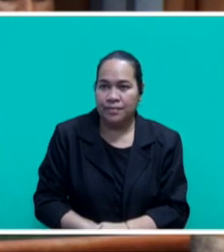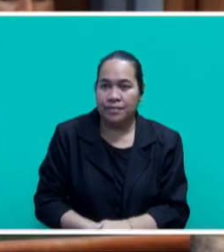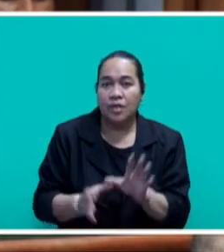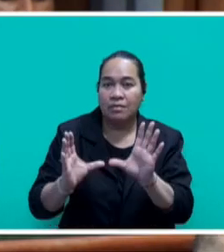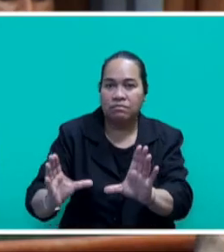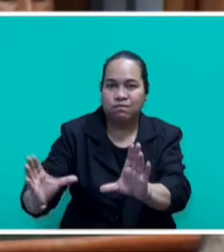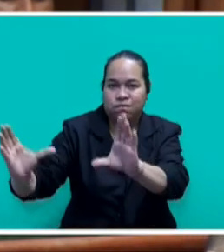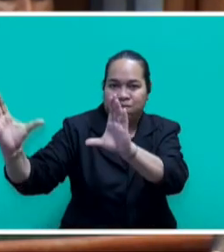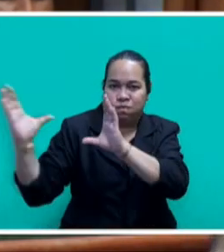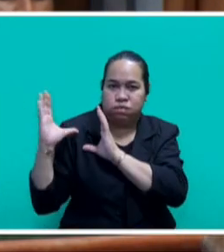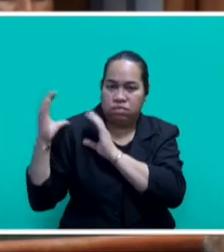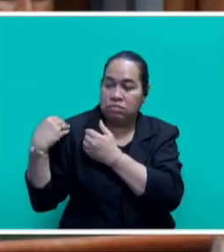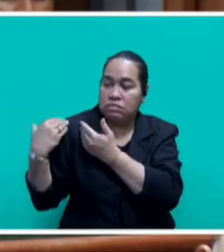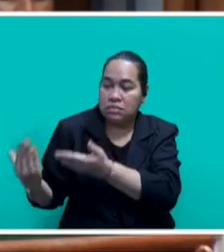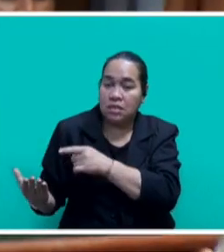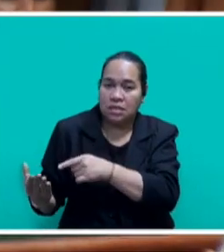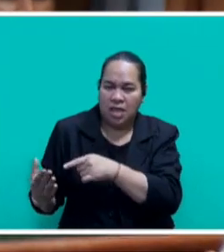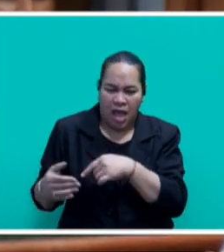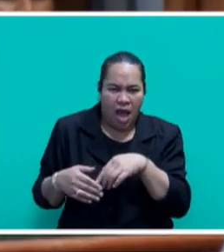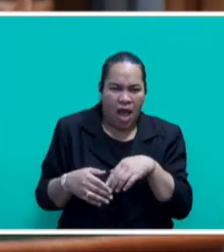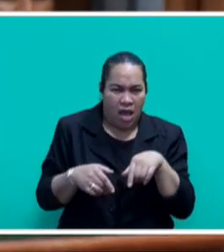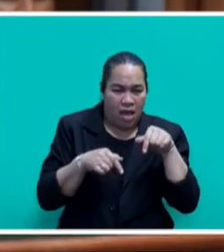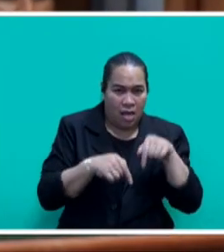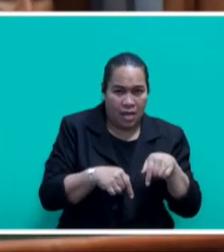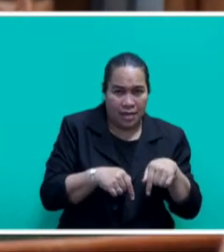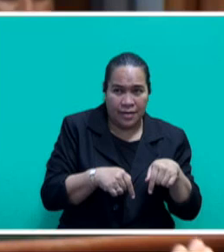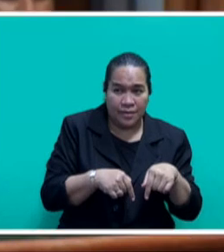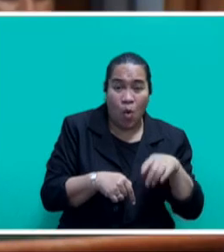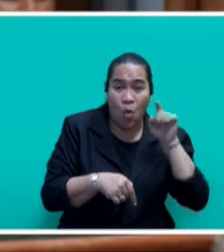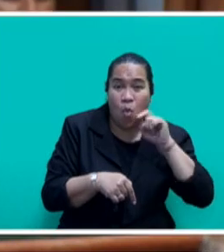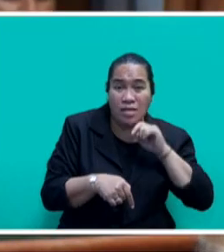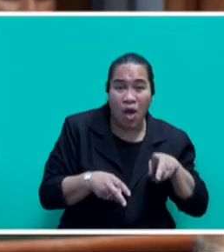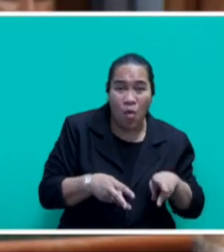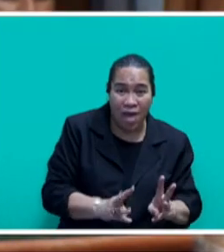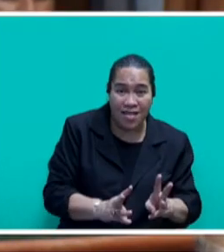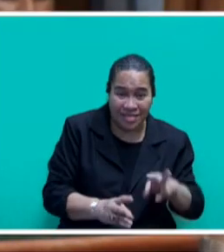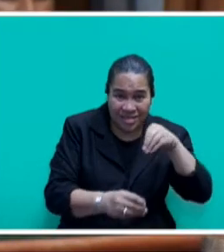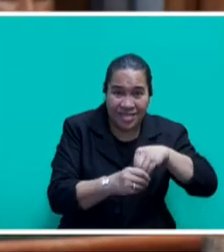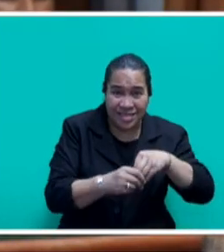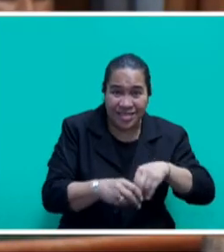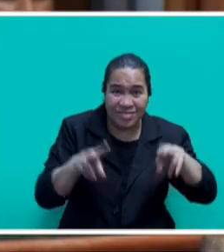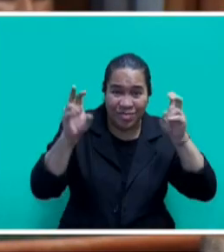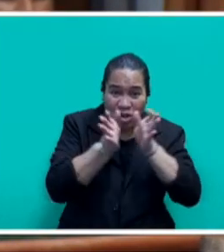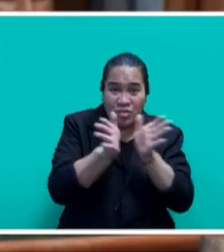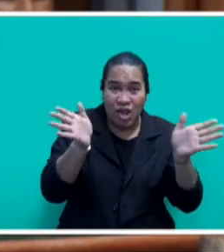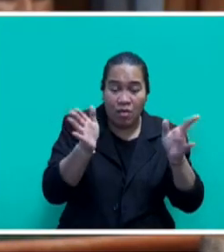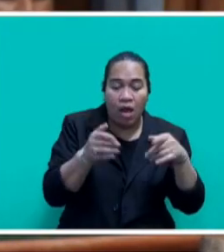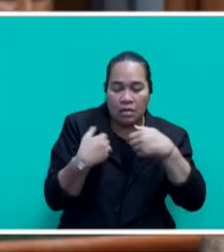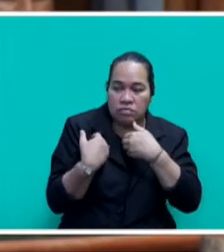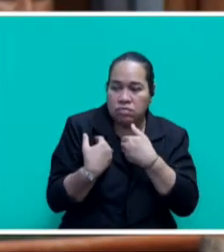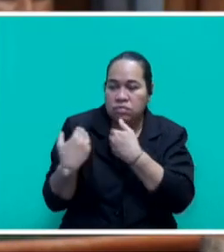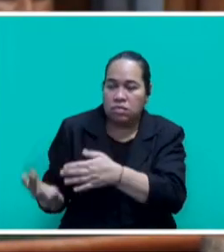load off the waterways division in terms of the